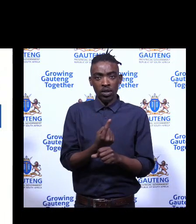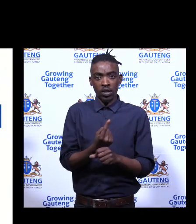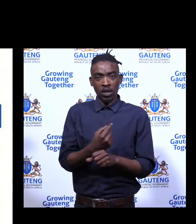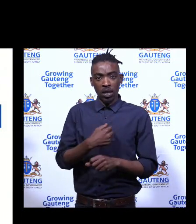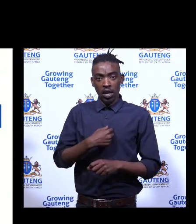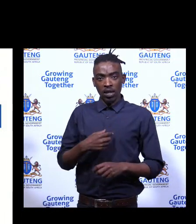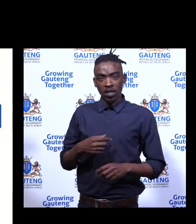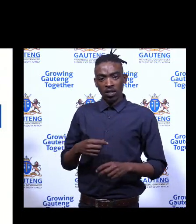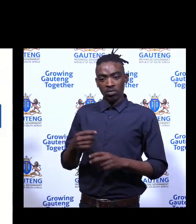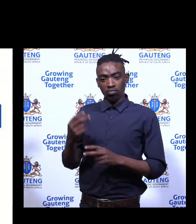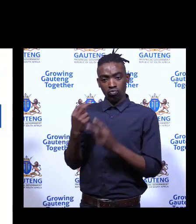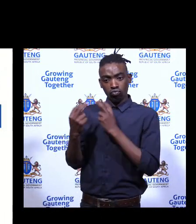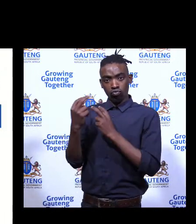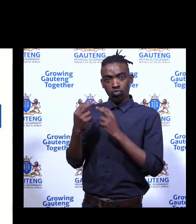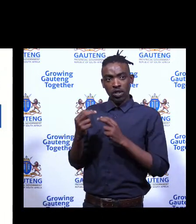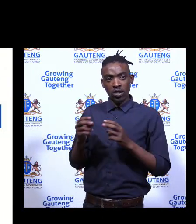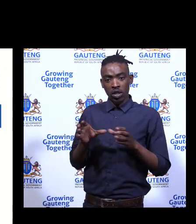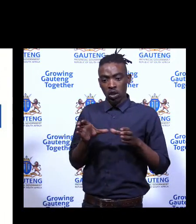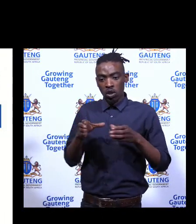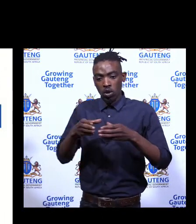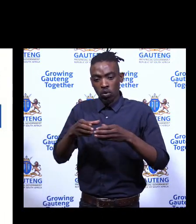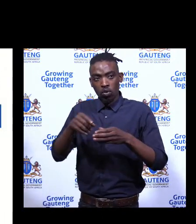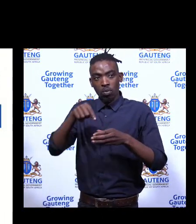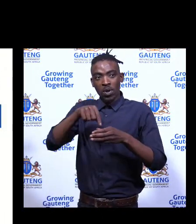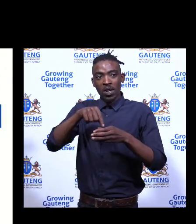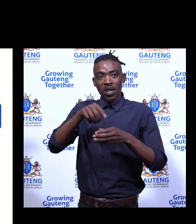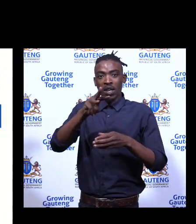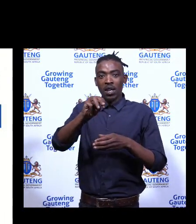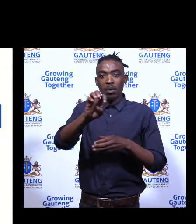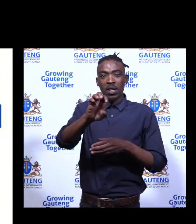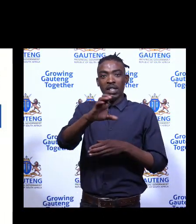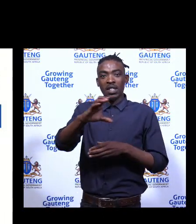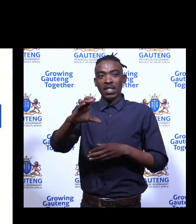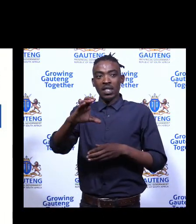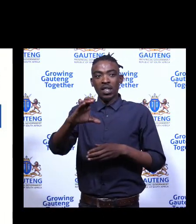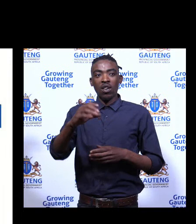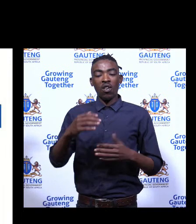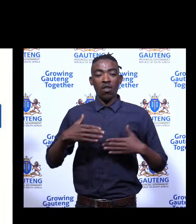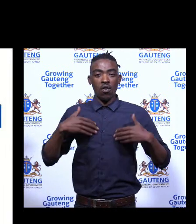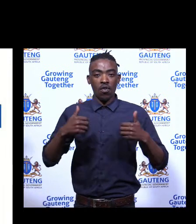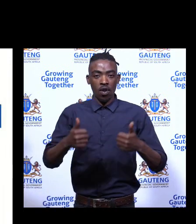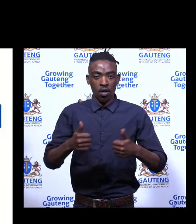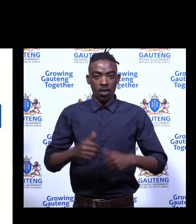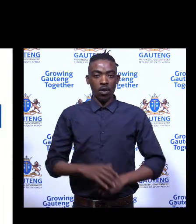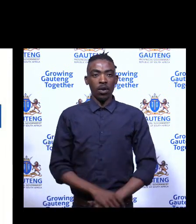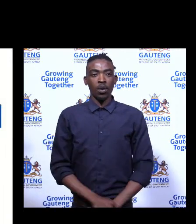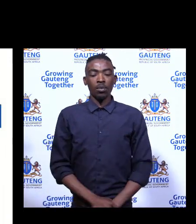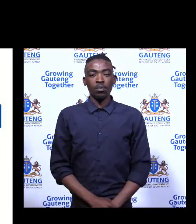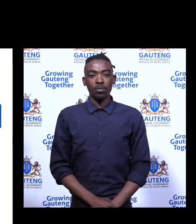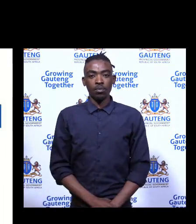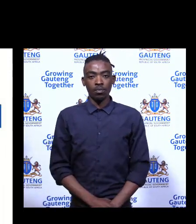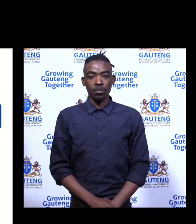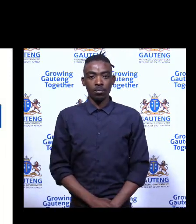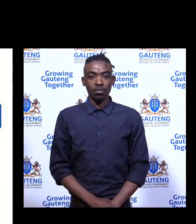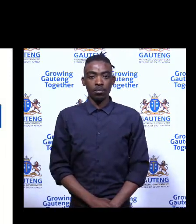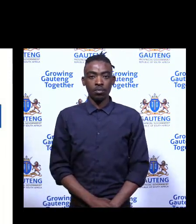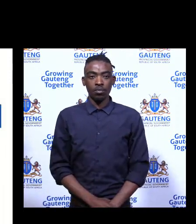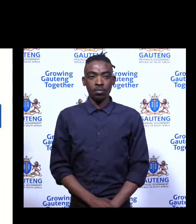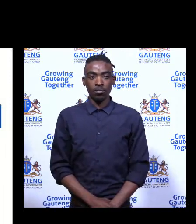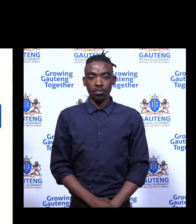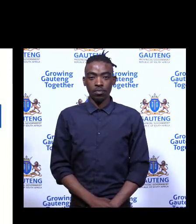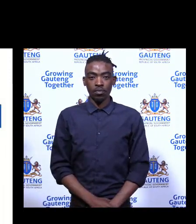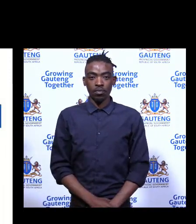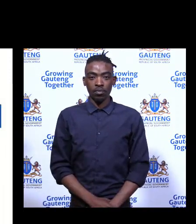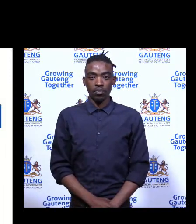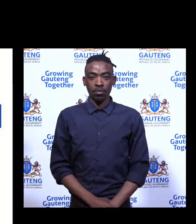Subcommittee, which is a subcommittee of the MEC of Health in Gauteng. And following on